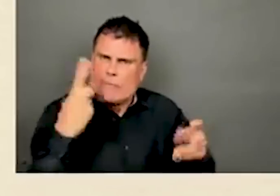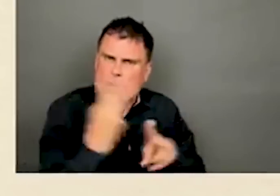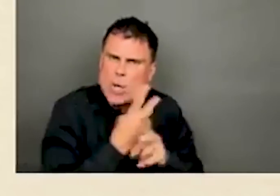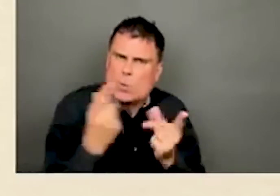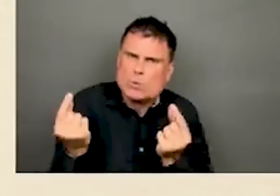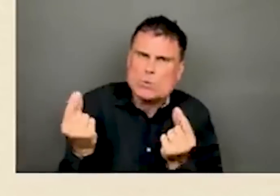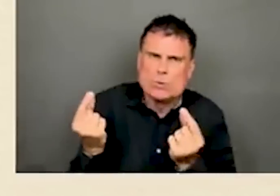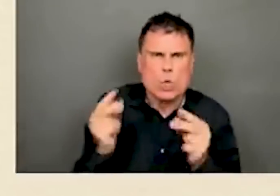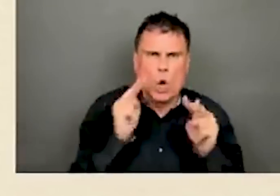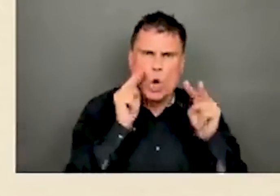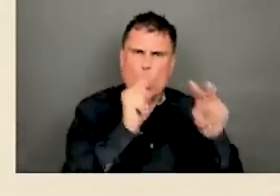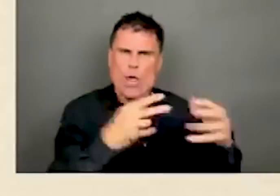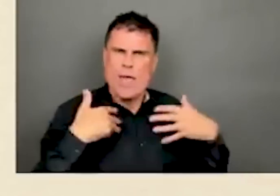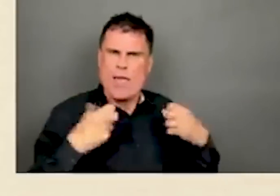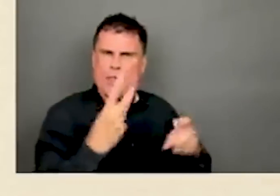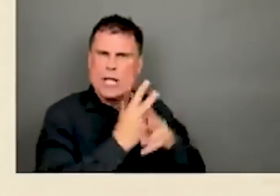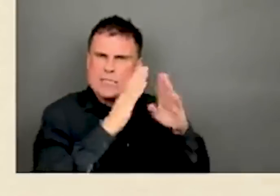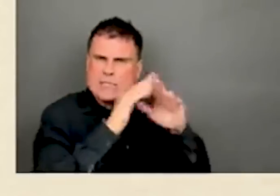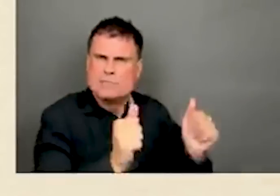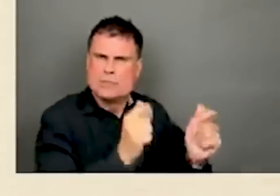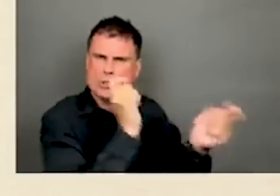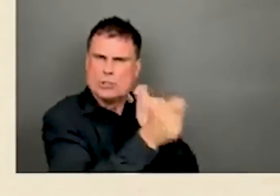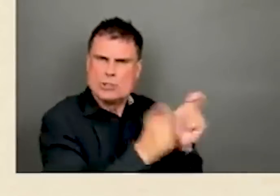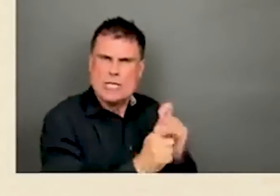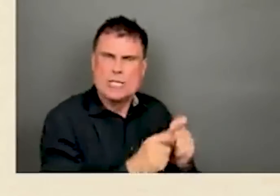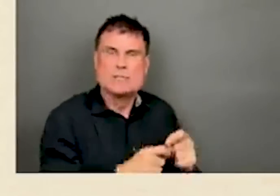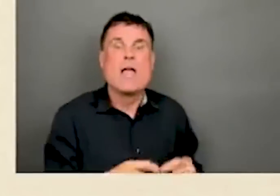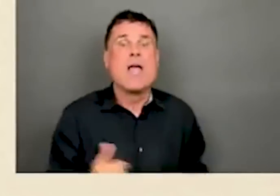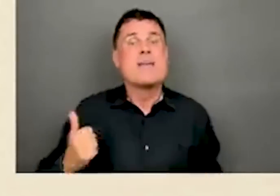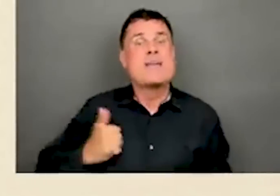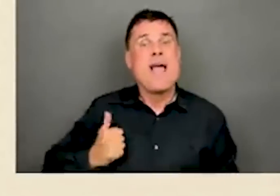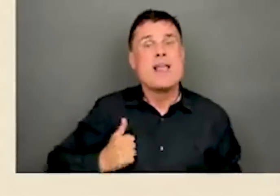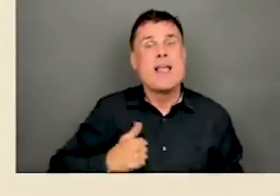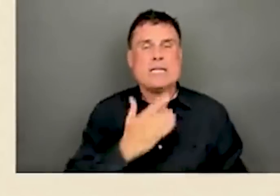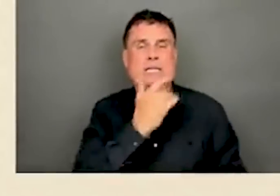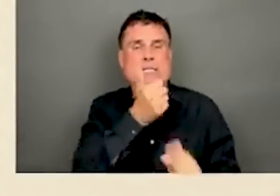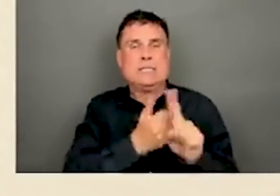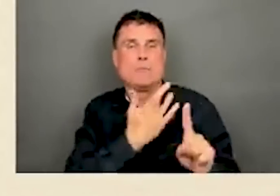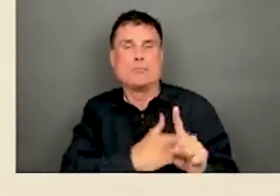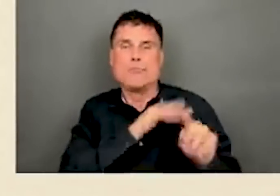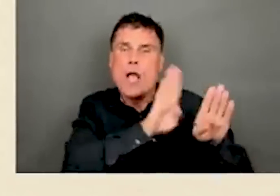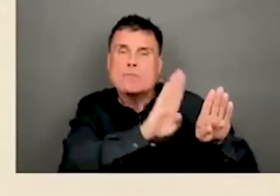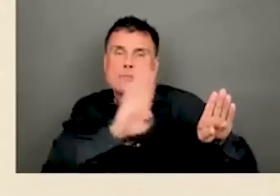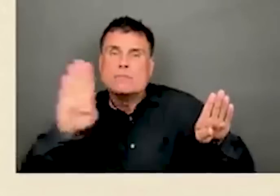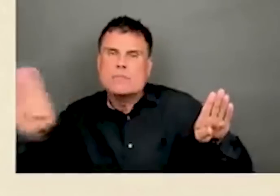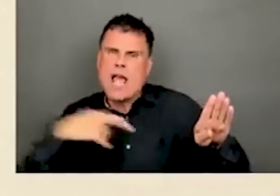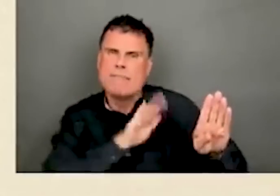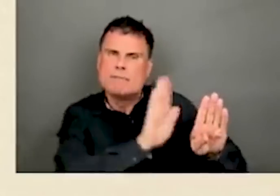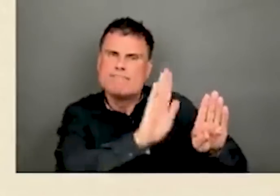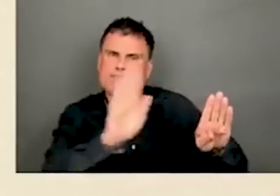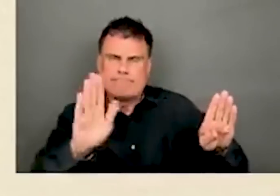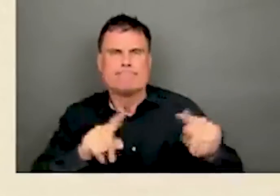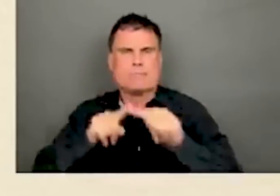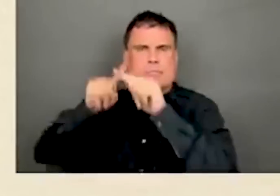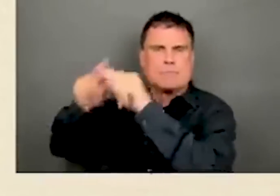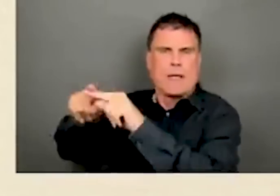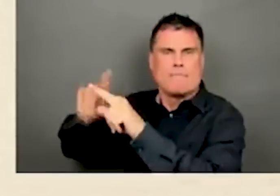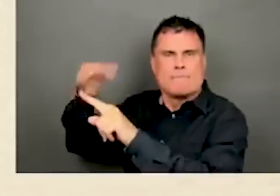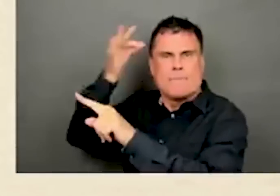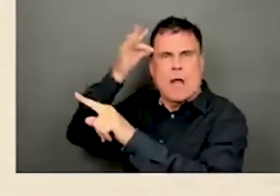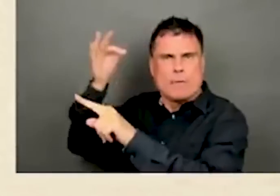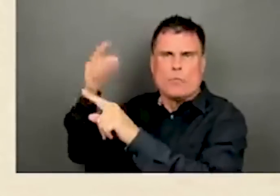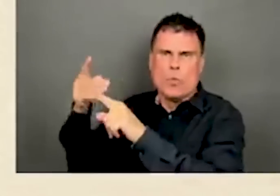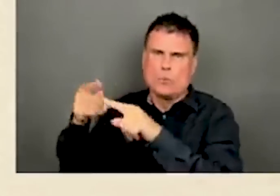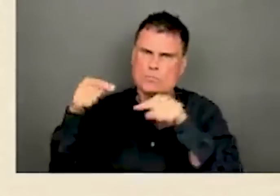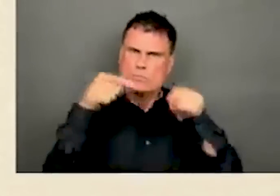that. Canadians across the country are counting on that. And I have every intention to carry forward. And I know that I'll have the full support of my provincial premiers